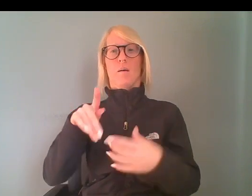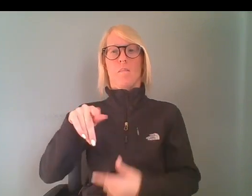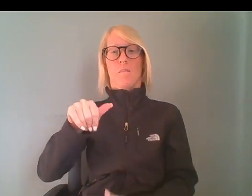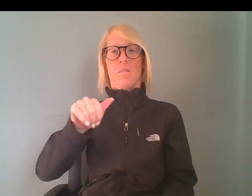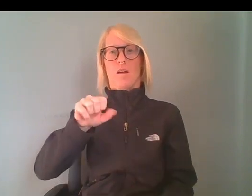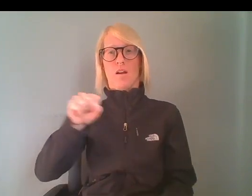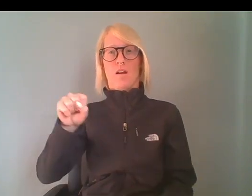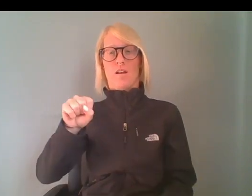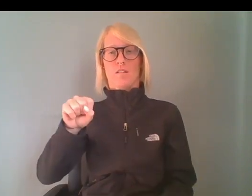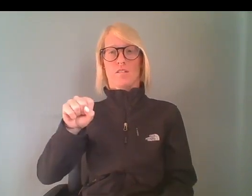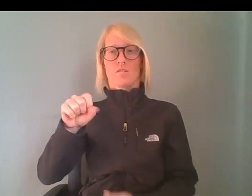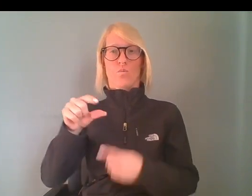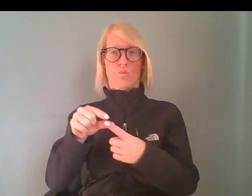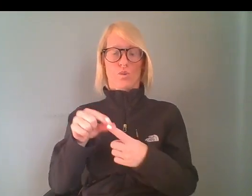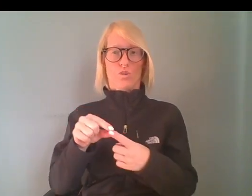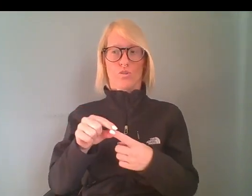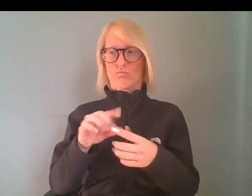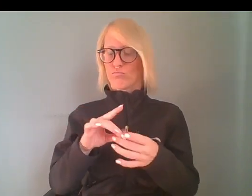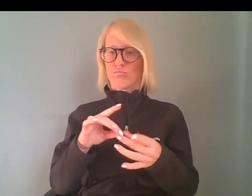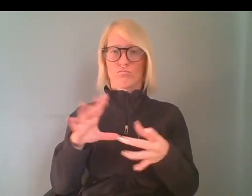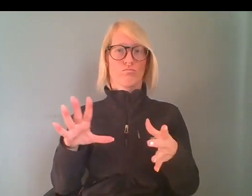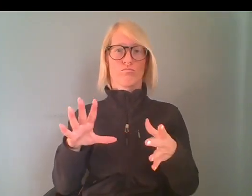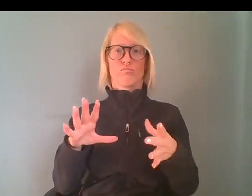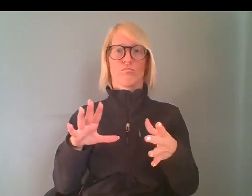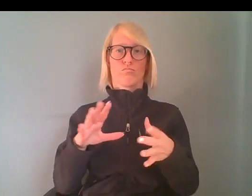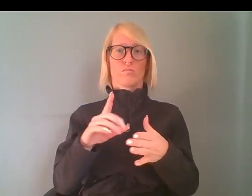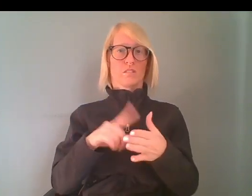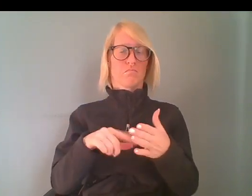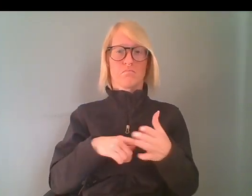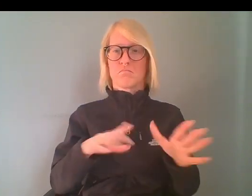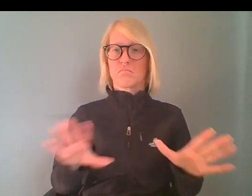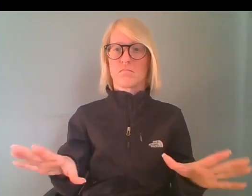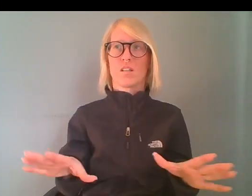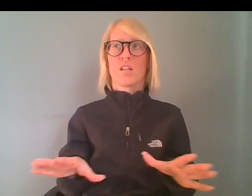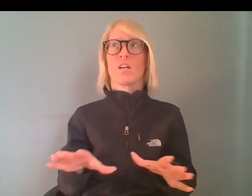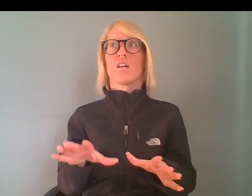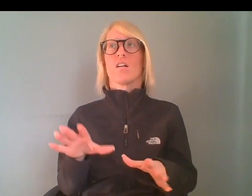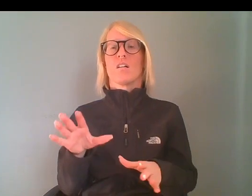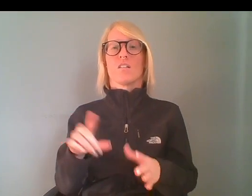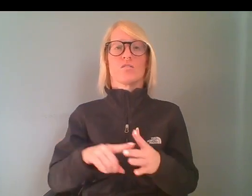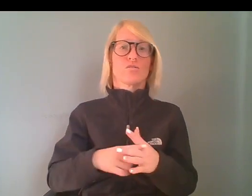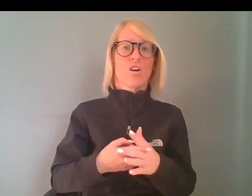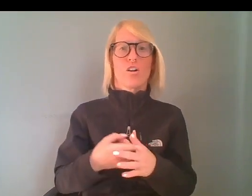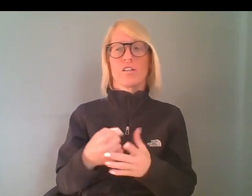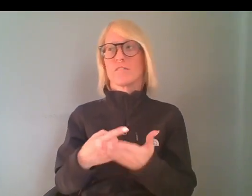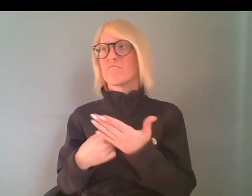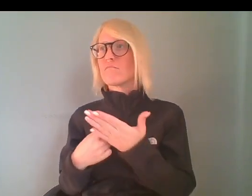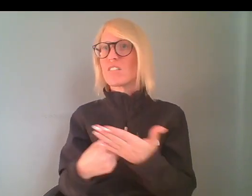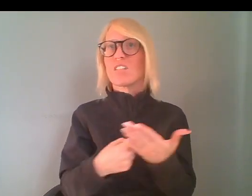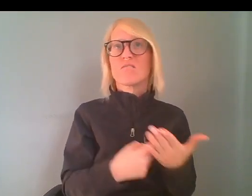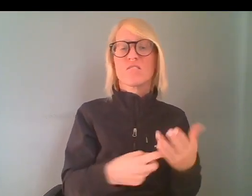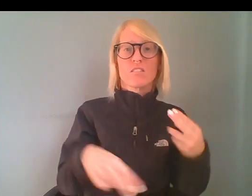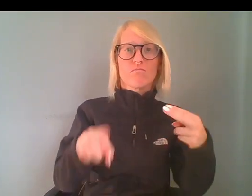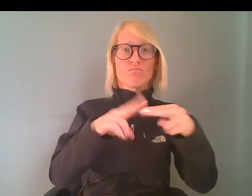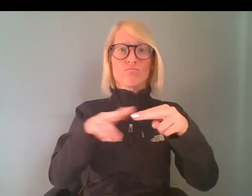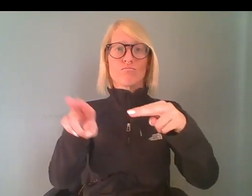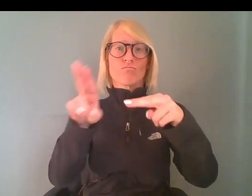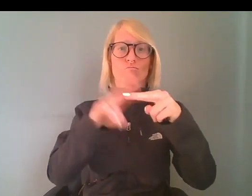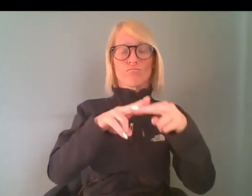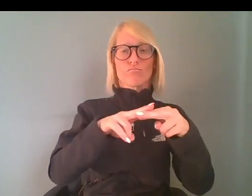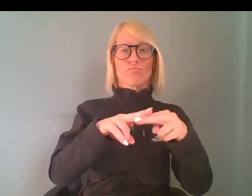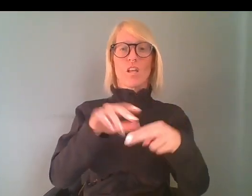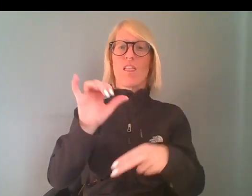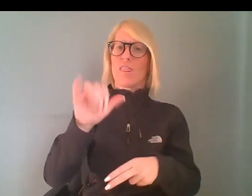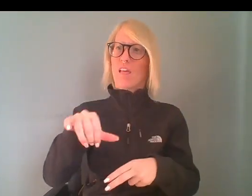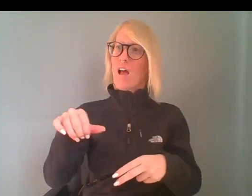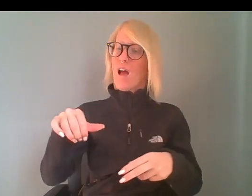our blog. We submitted to search results so people could stumble on it. We started talking about it more. And I like doing it that